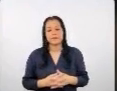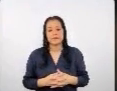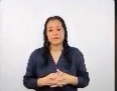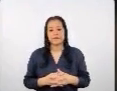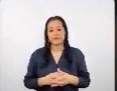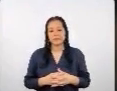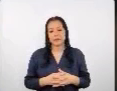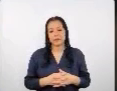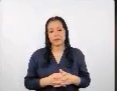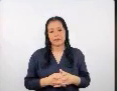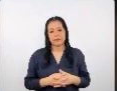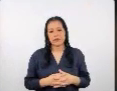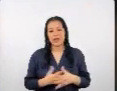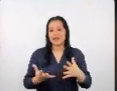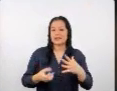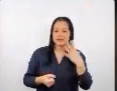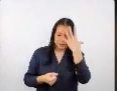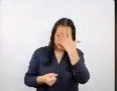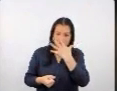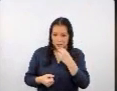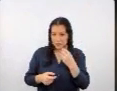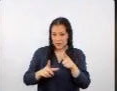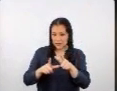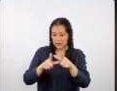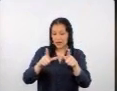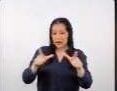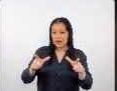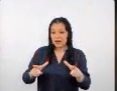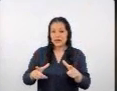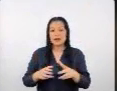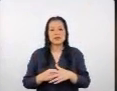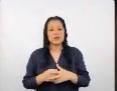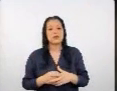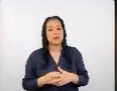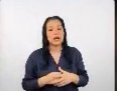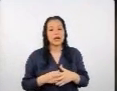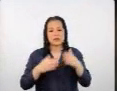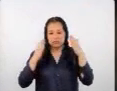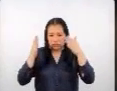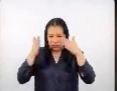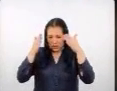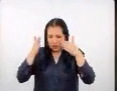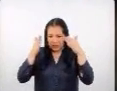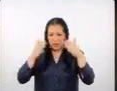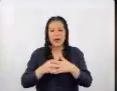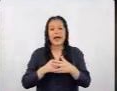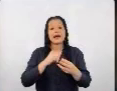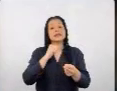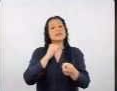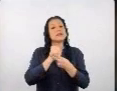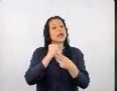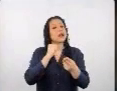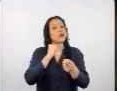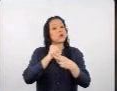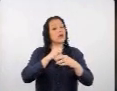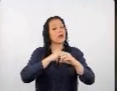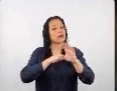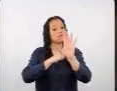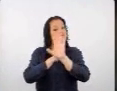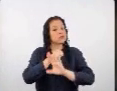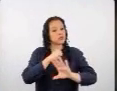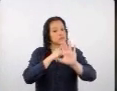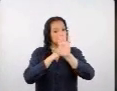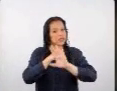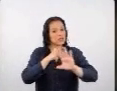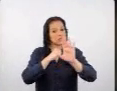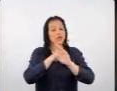pretty high, because they take into consideration the safety of the city they're traveling to,